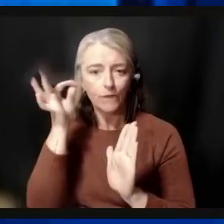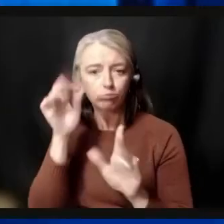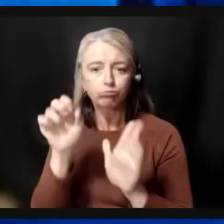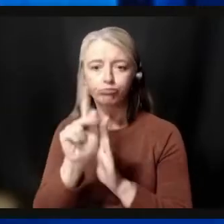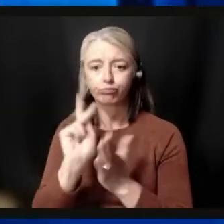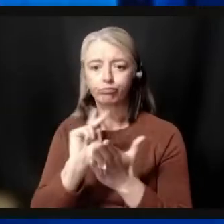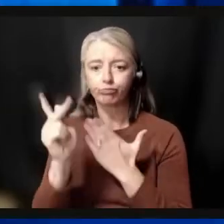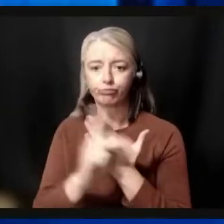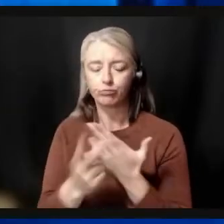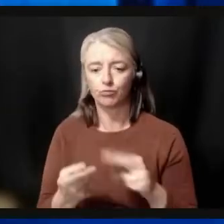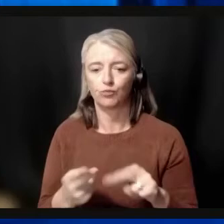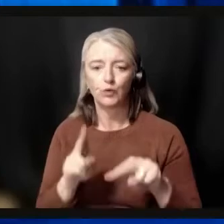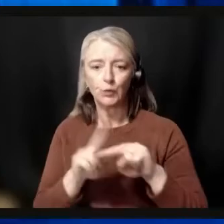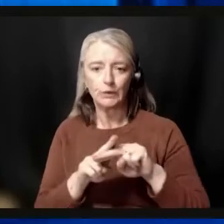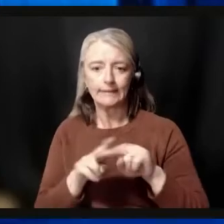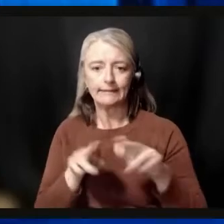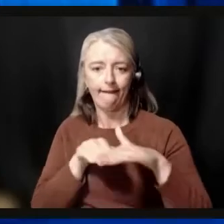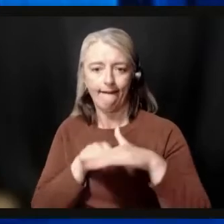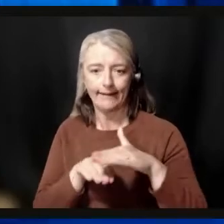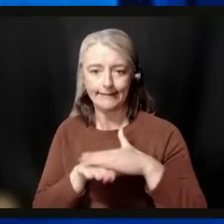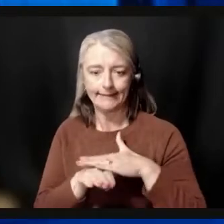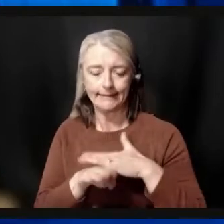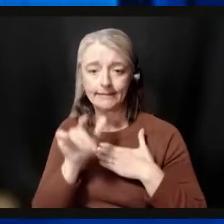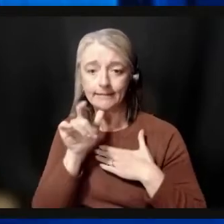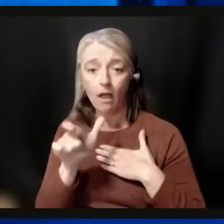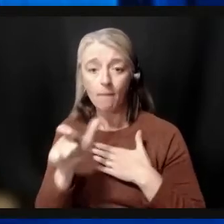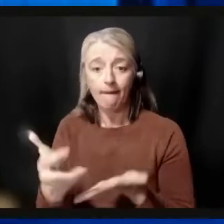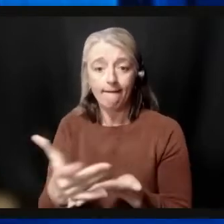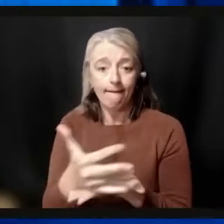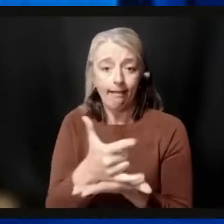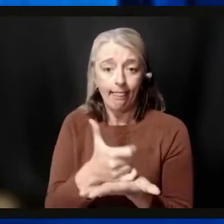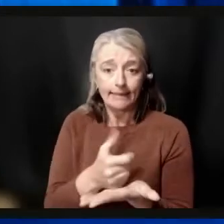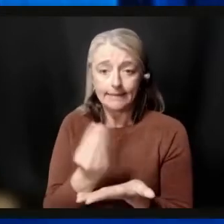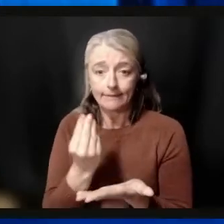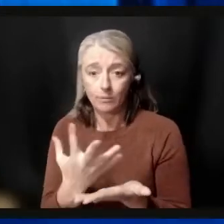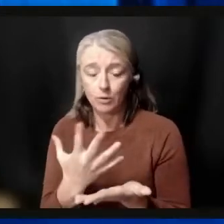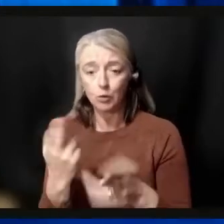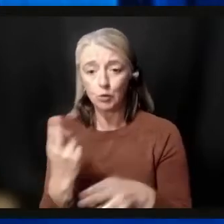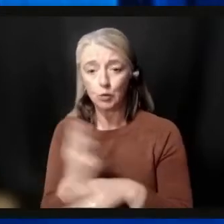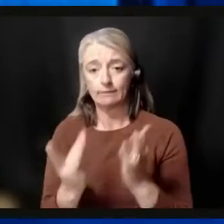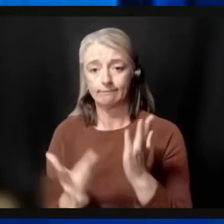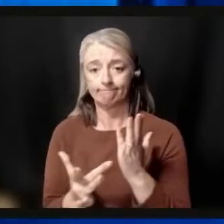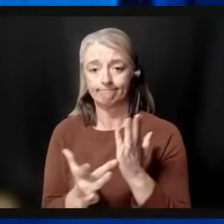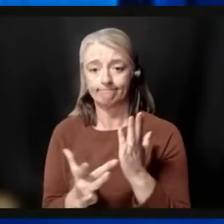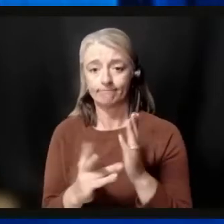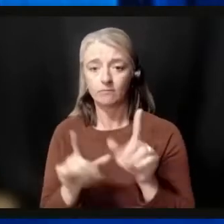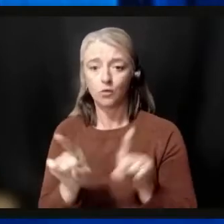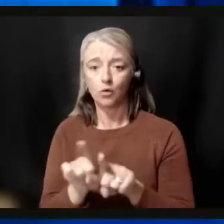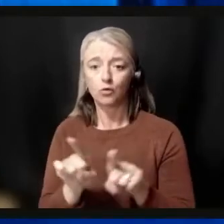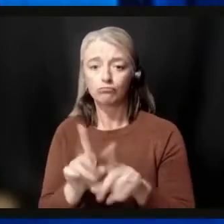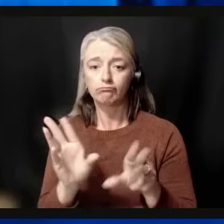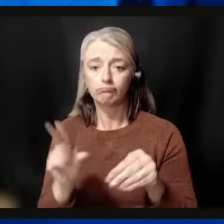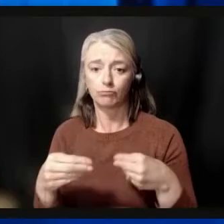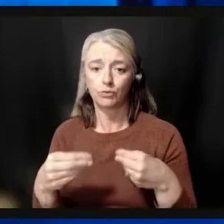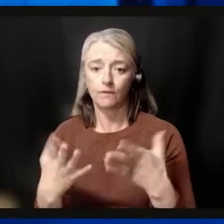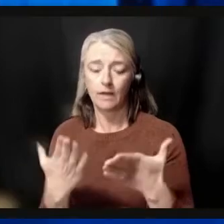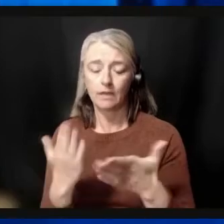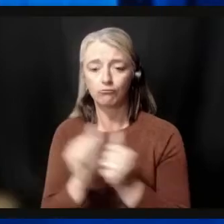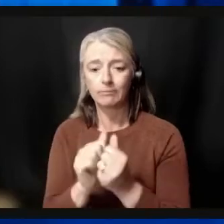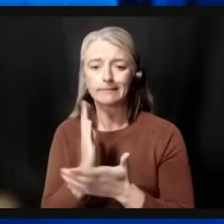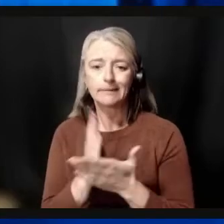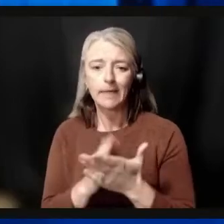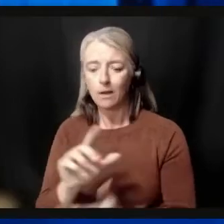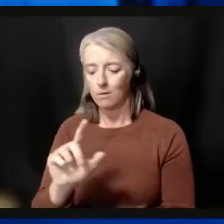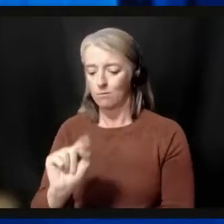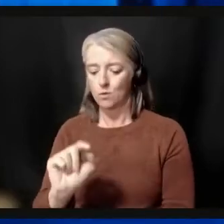increase access not only by collecting information using technology, but being able to provide them with some of the tools at that